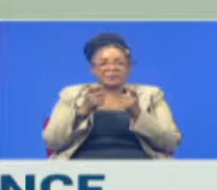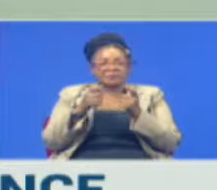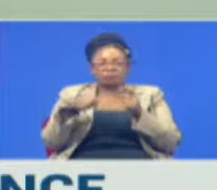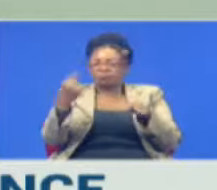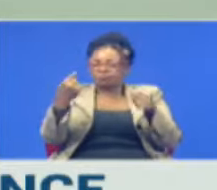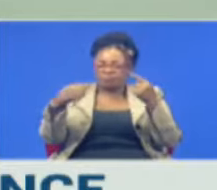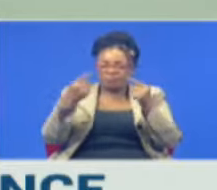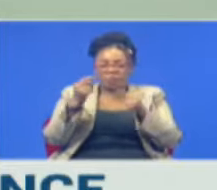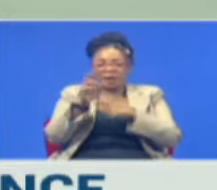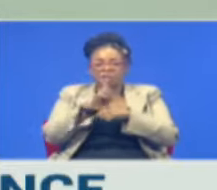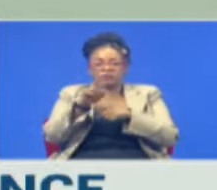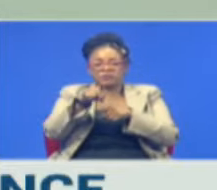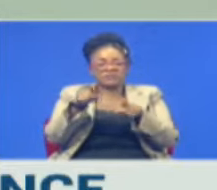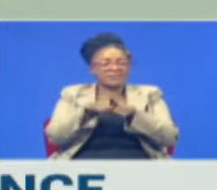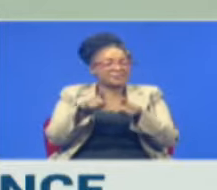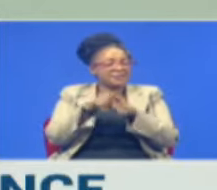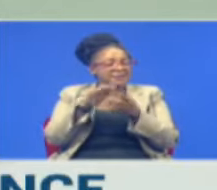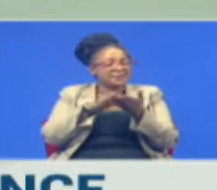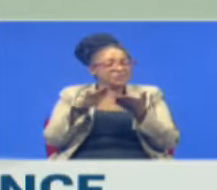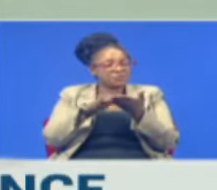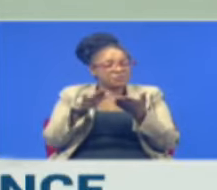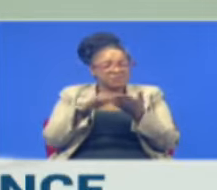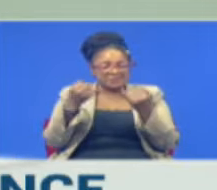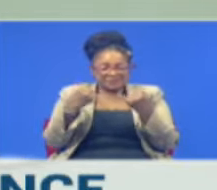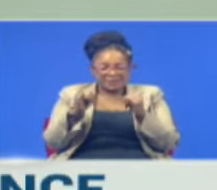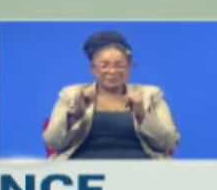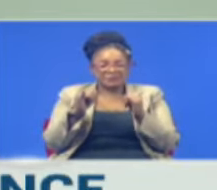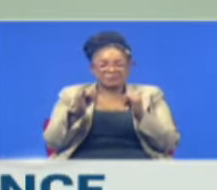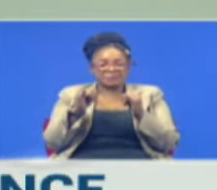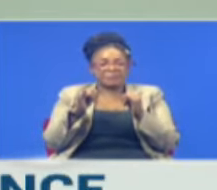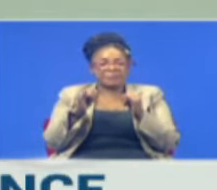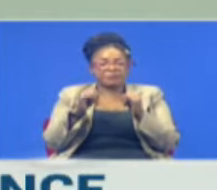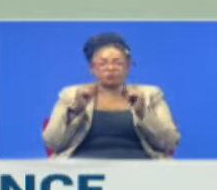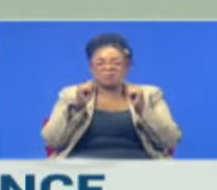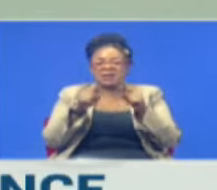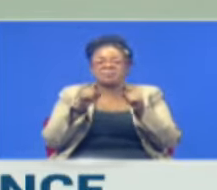as an excuse and start blaming the victim.